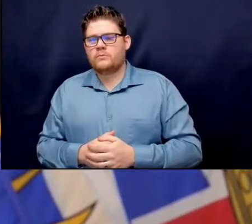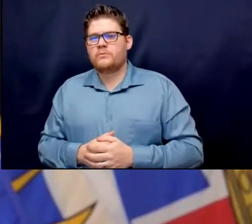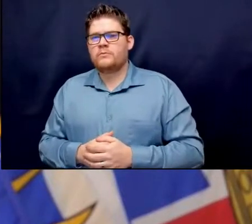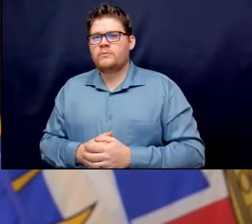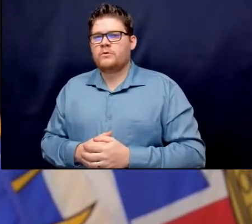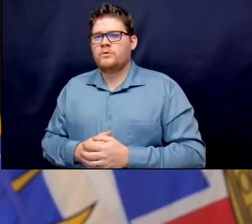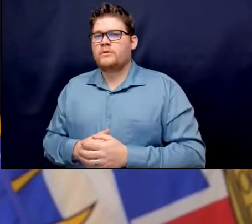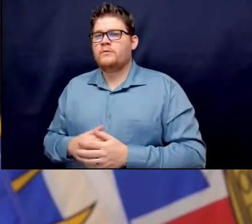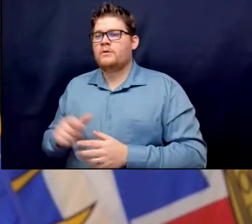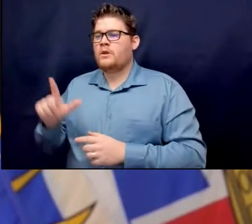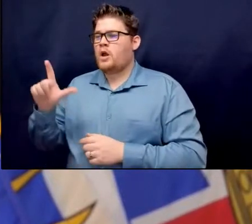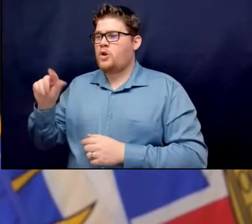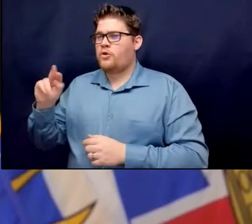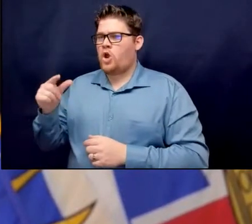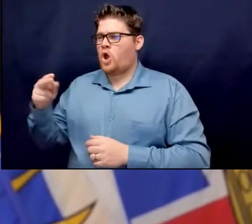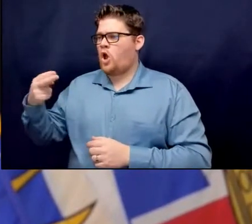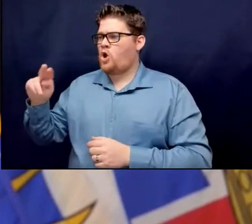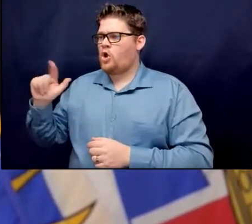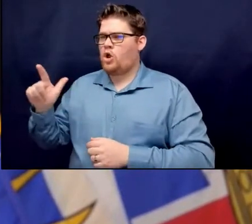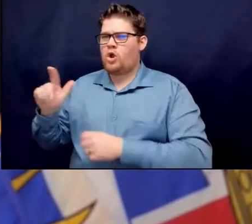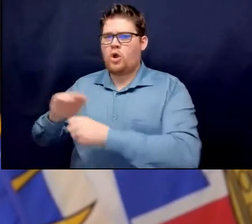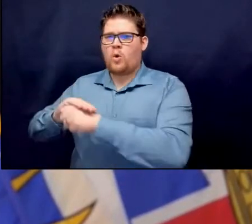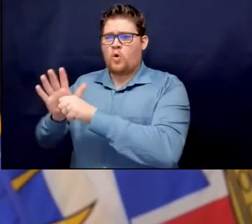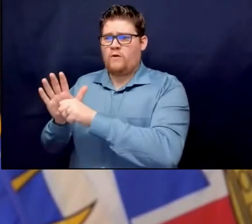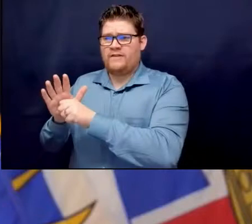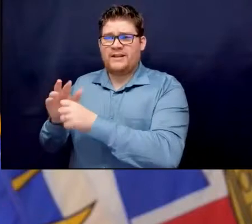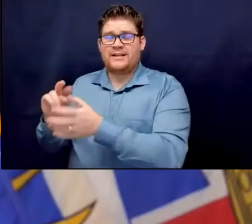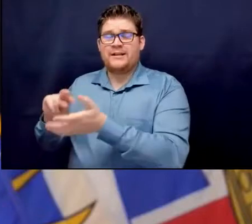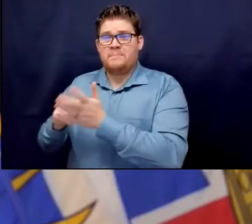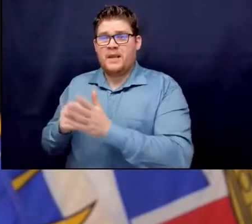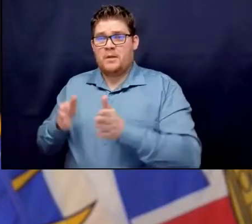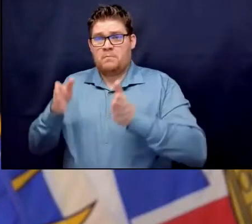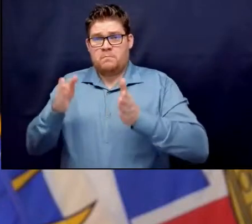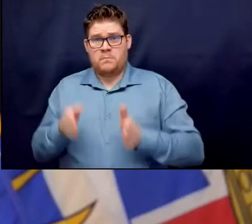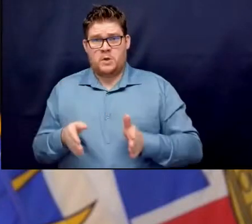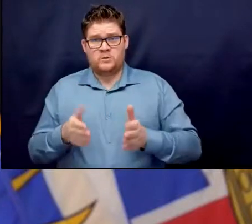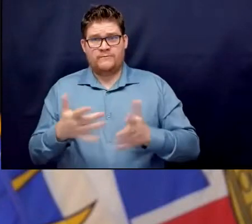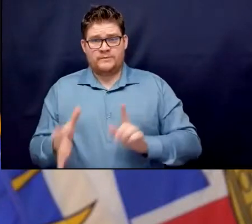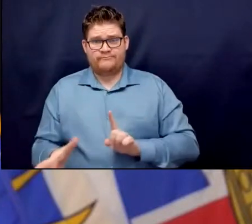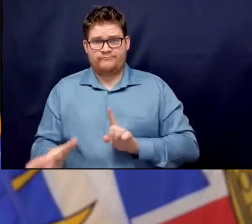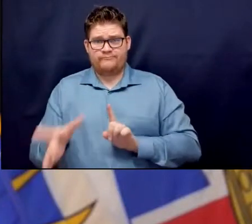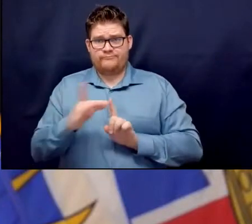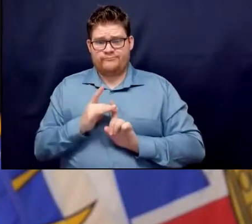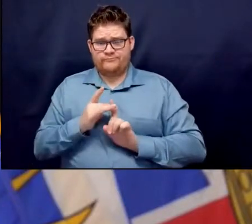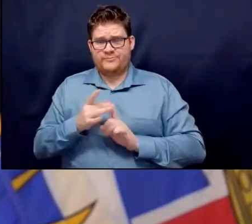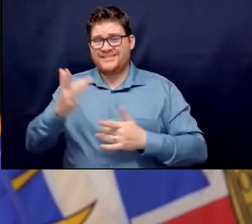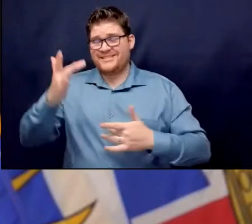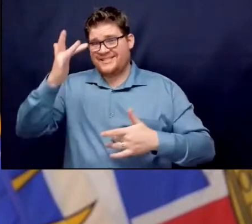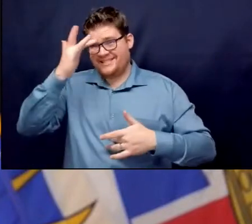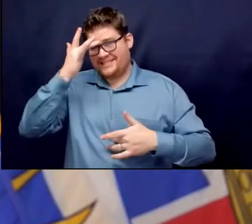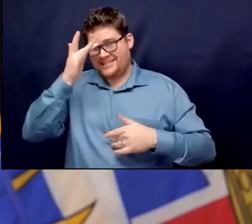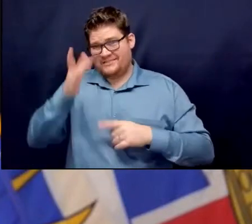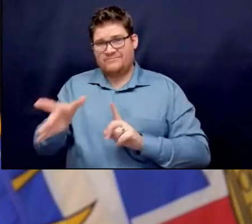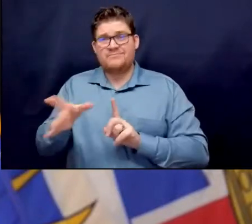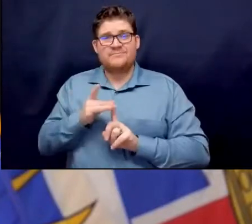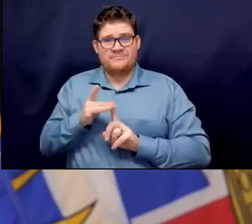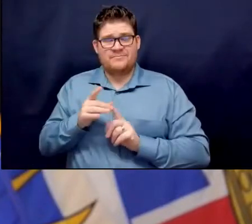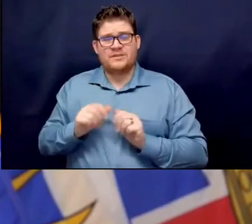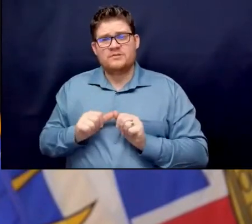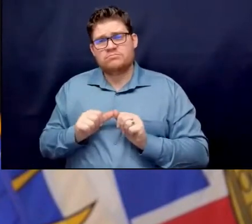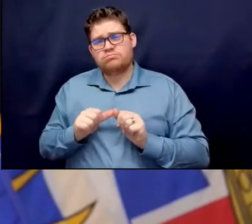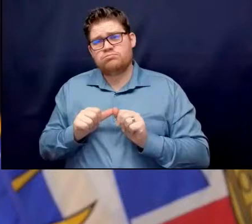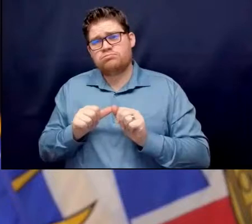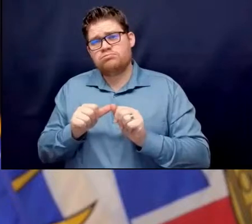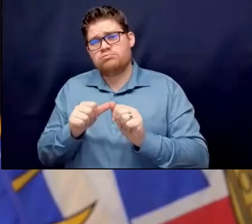to determine if somebody was actually infected with COVID-19 once they have symptoms down the line. So not